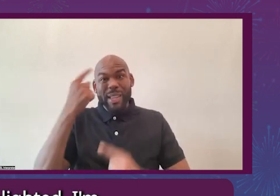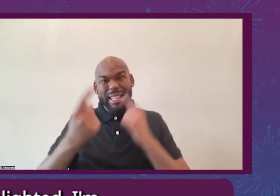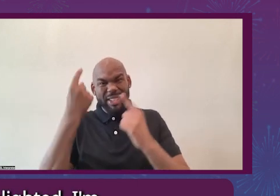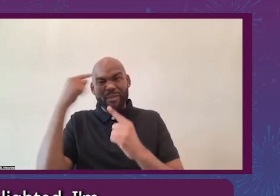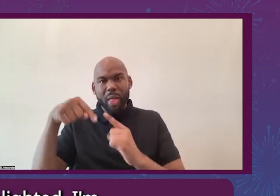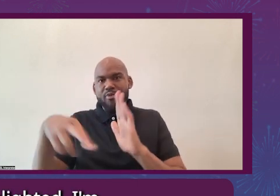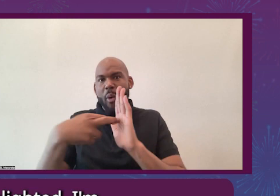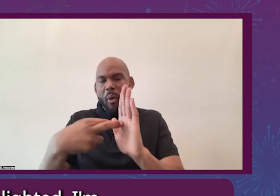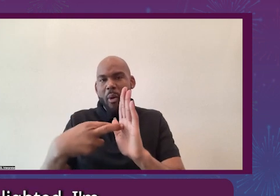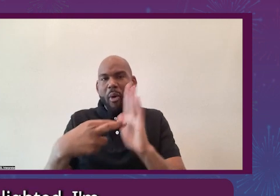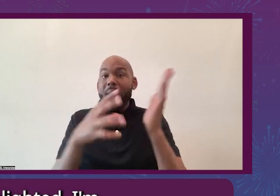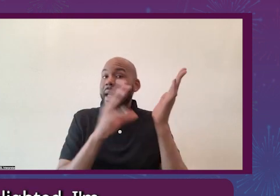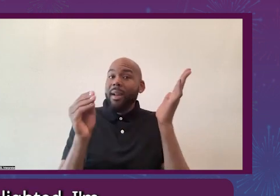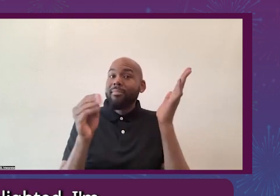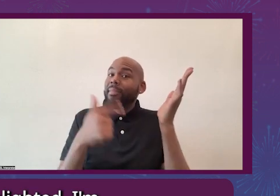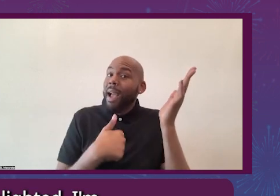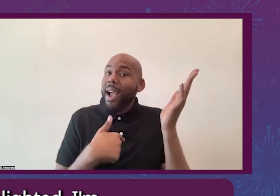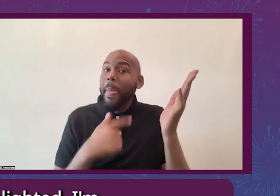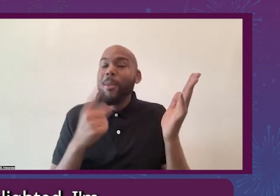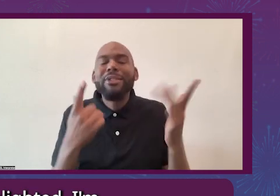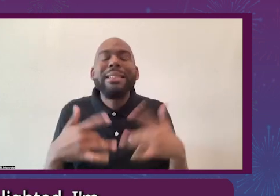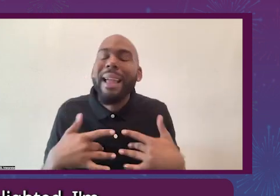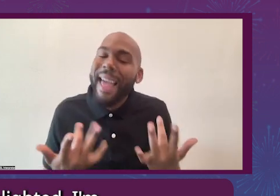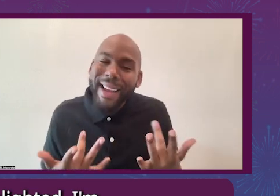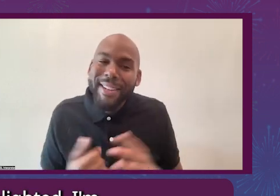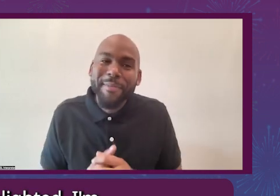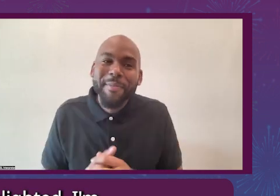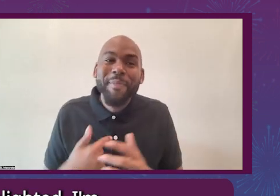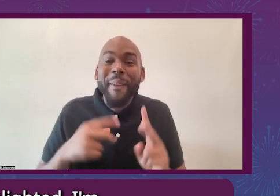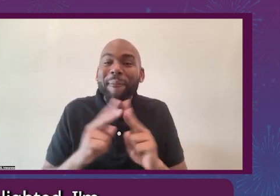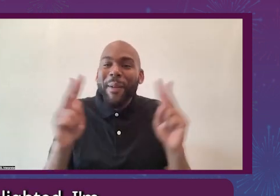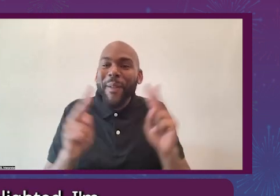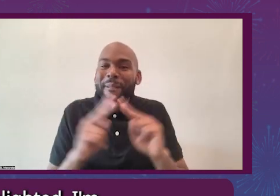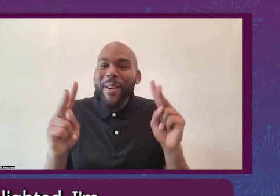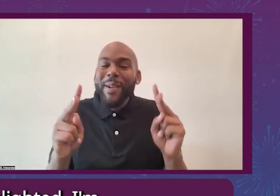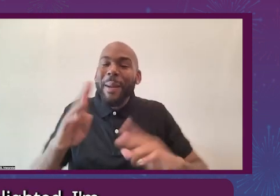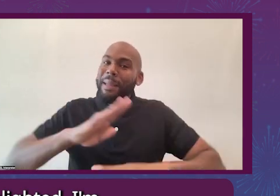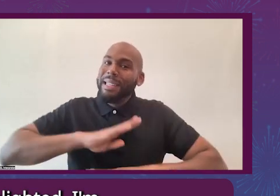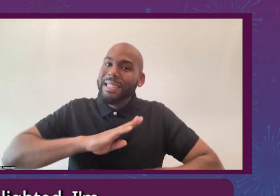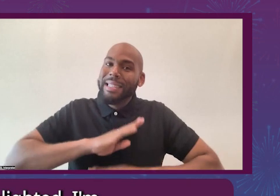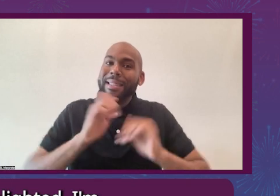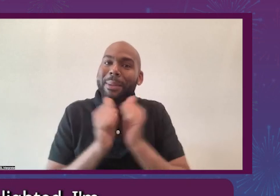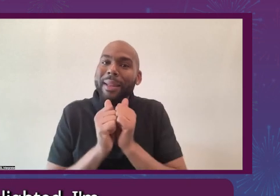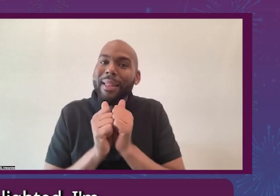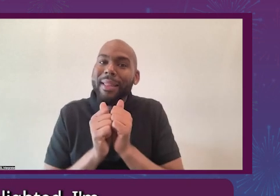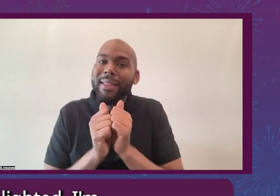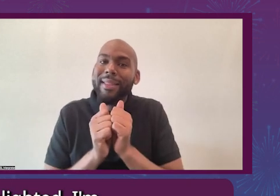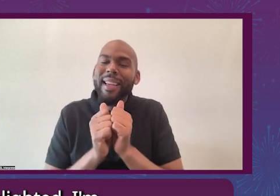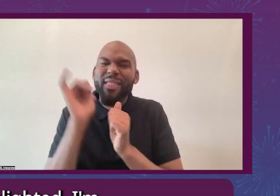the role, and I was just delighted. I'm very, very pleased with